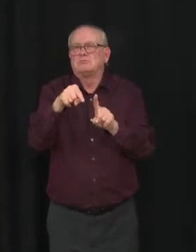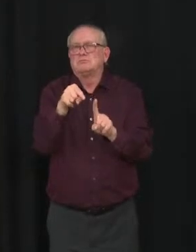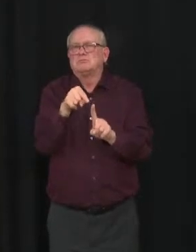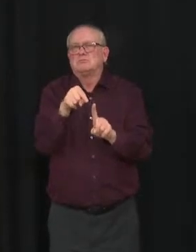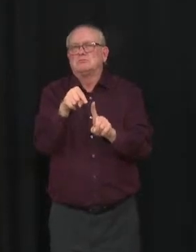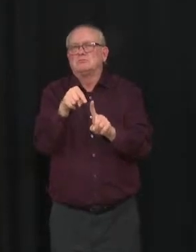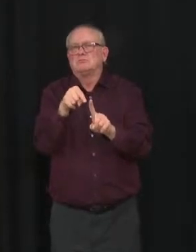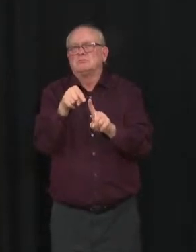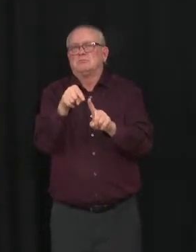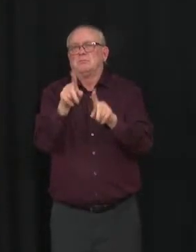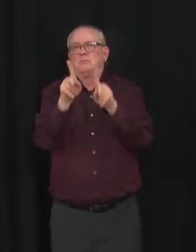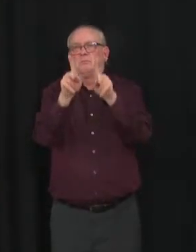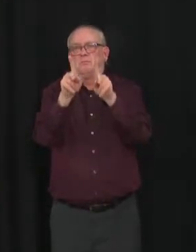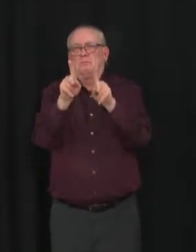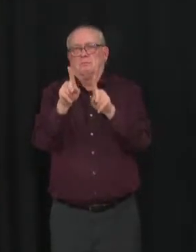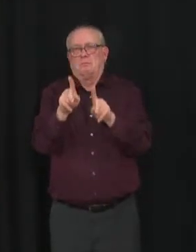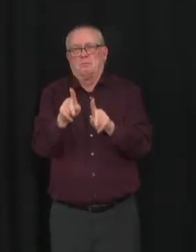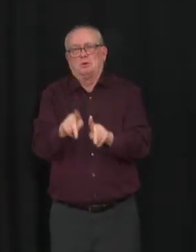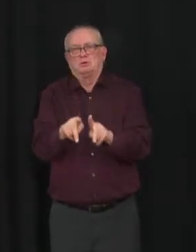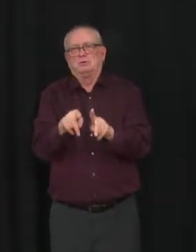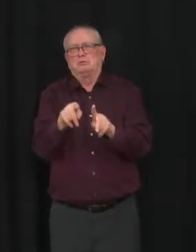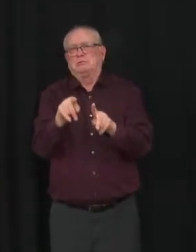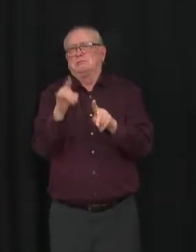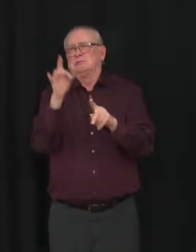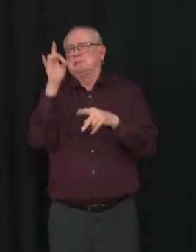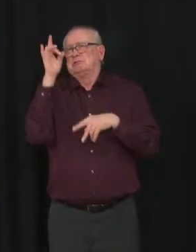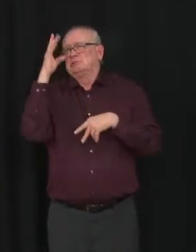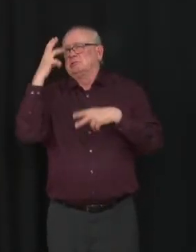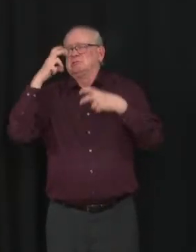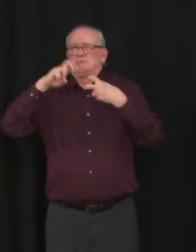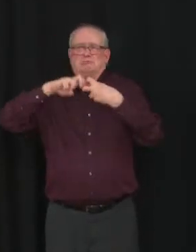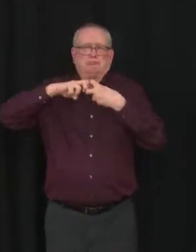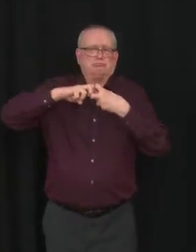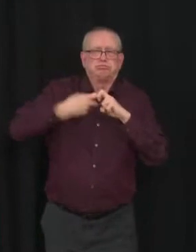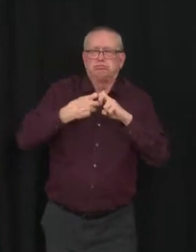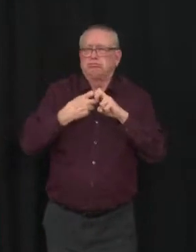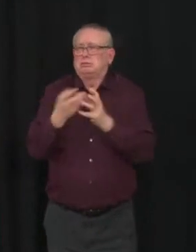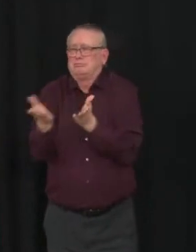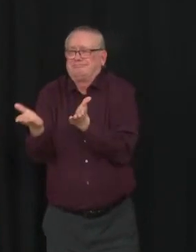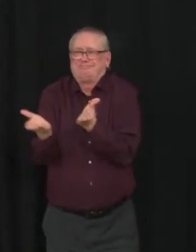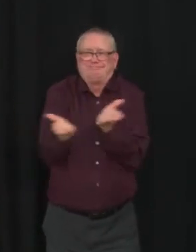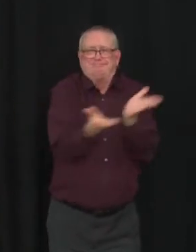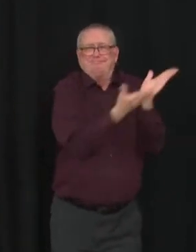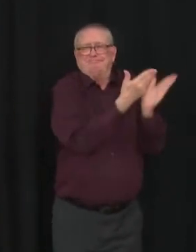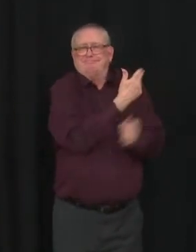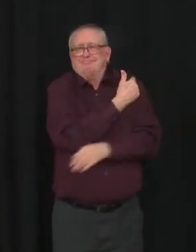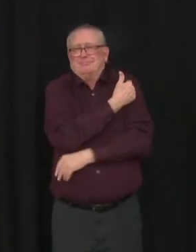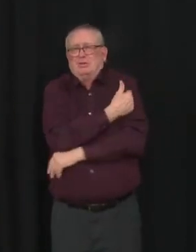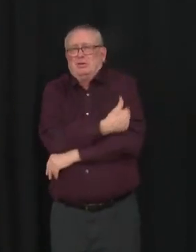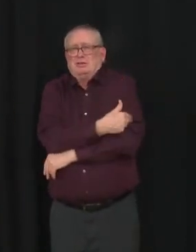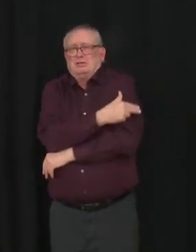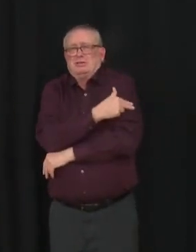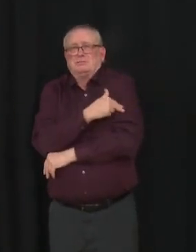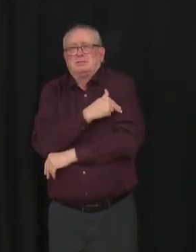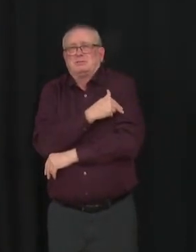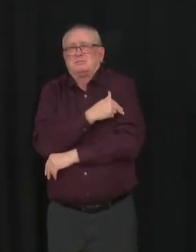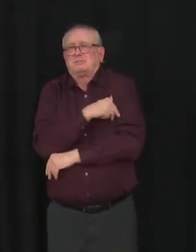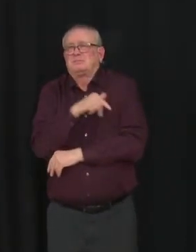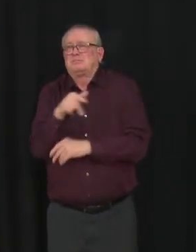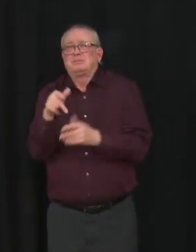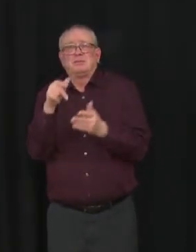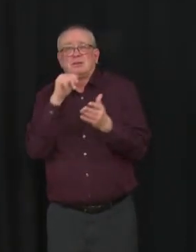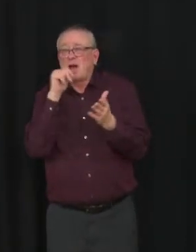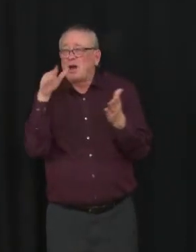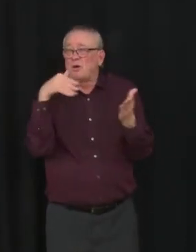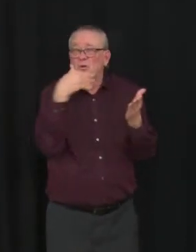injured patient to hospital in the back of a cop car. EMS was about 30 minutes out. Why is this happening? Should this be happening? And what are